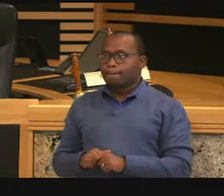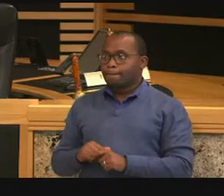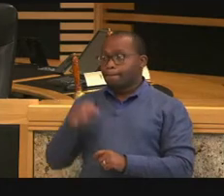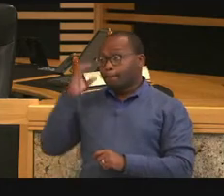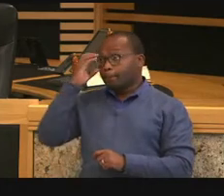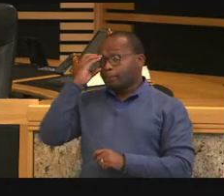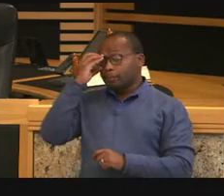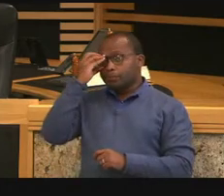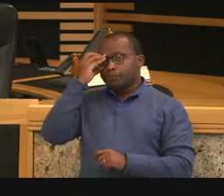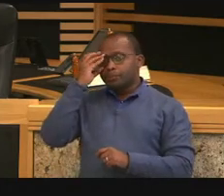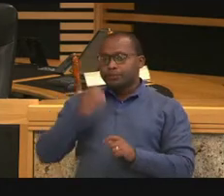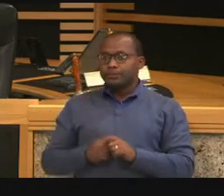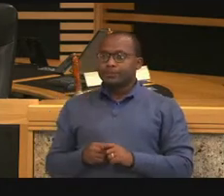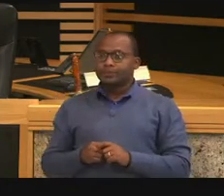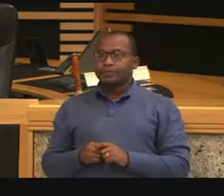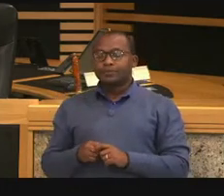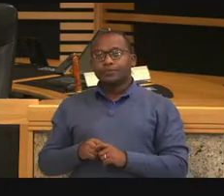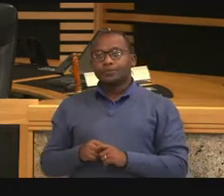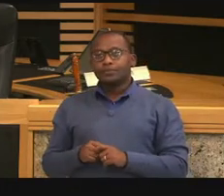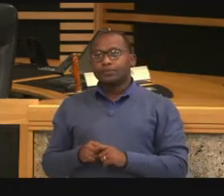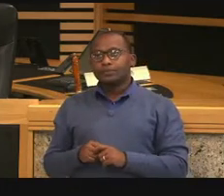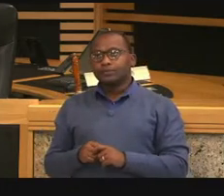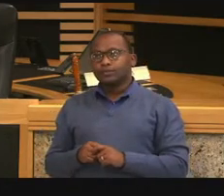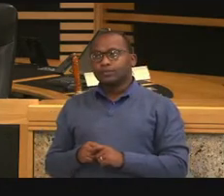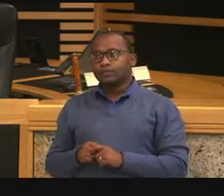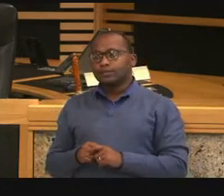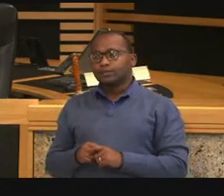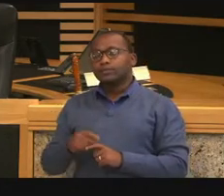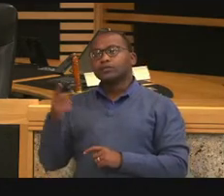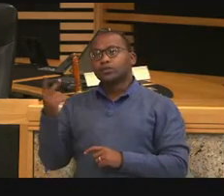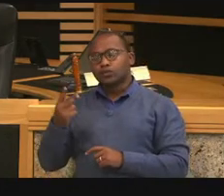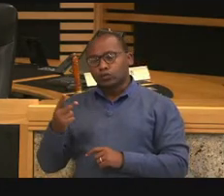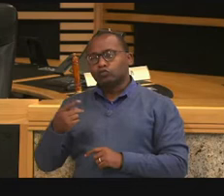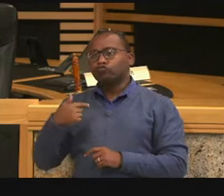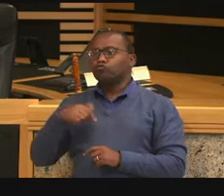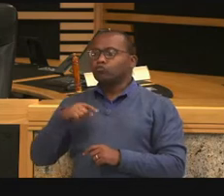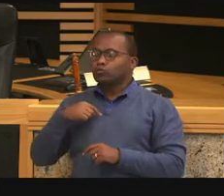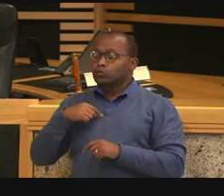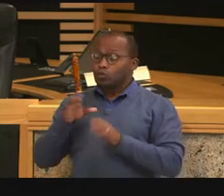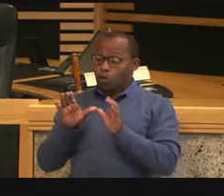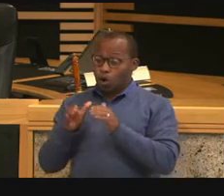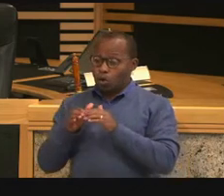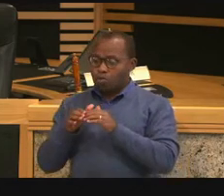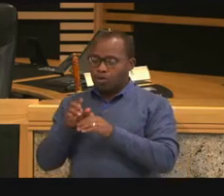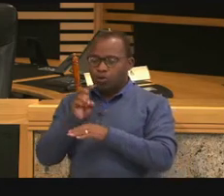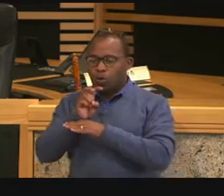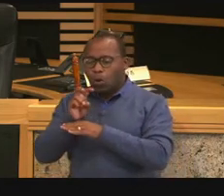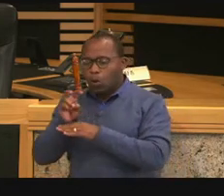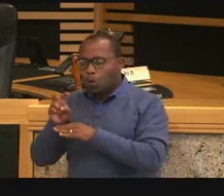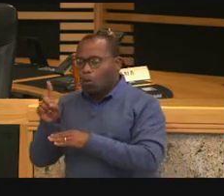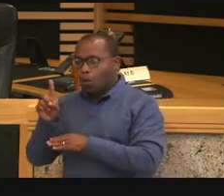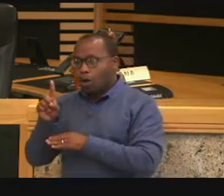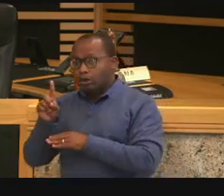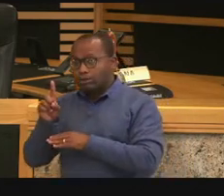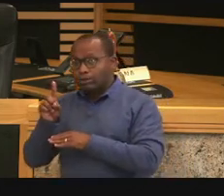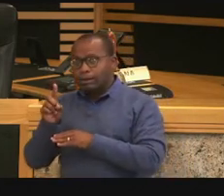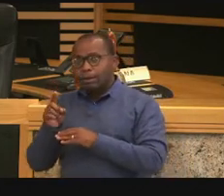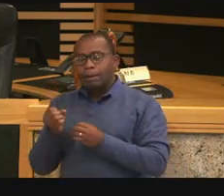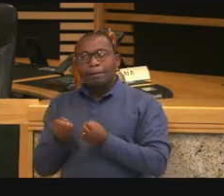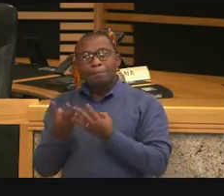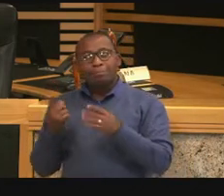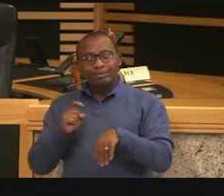And also, we've observed as a committee that many times on Mondays and Fridays,